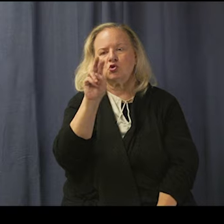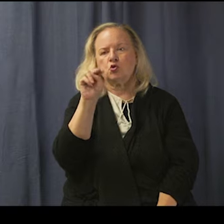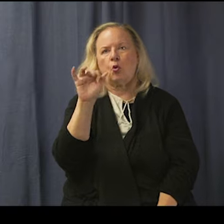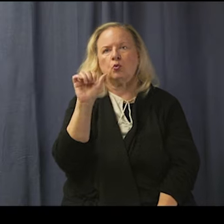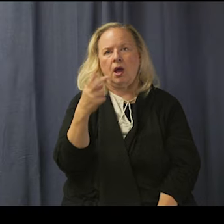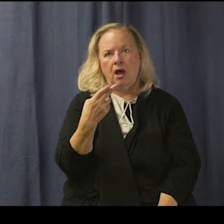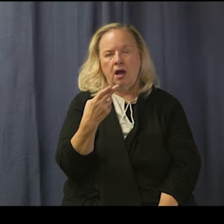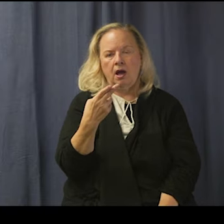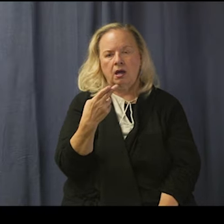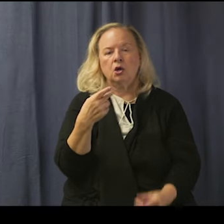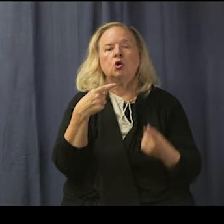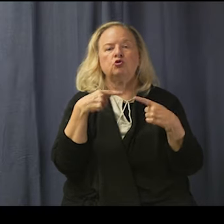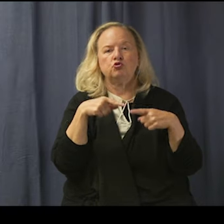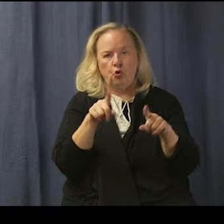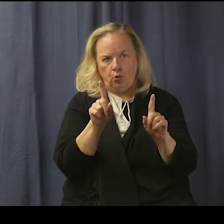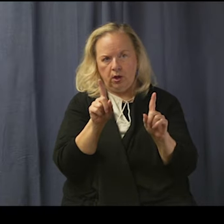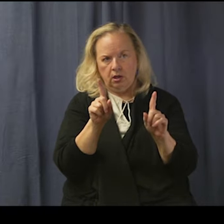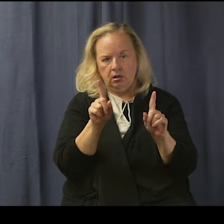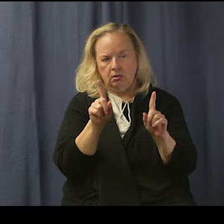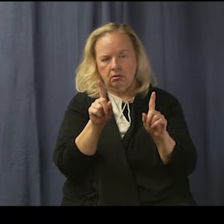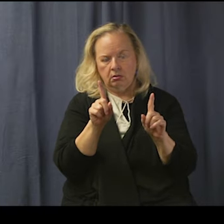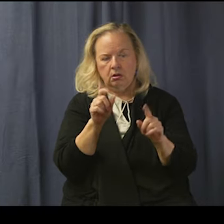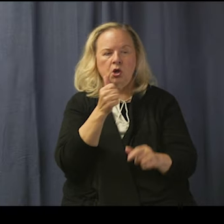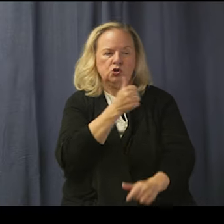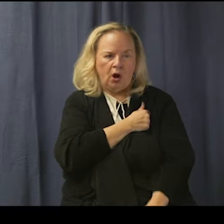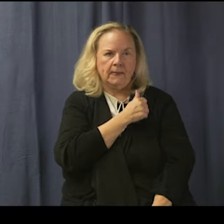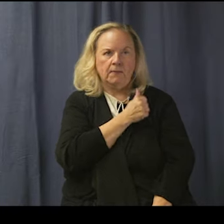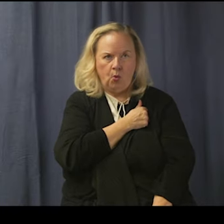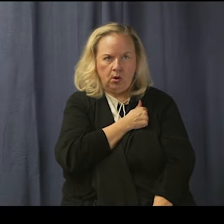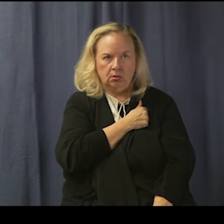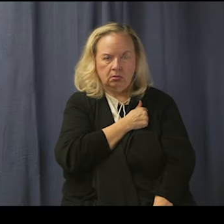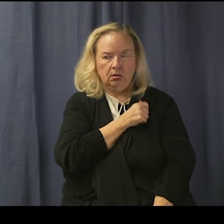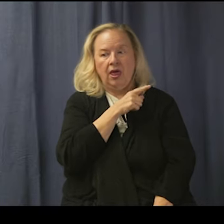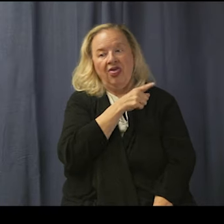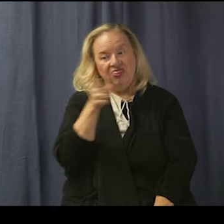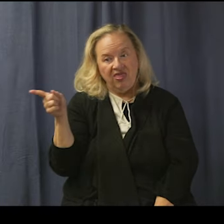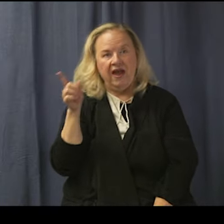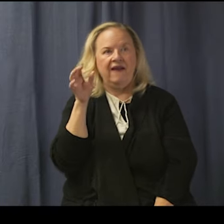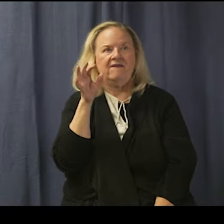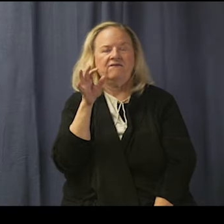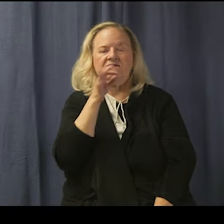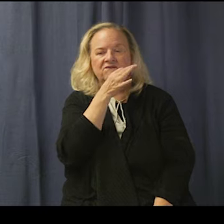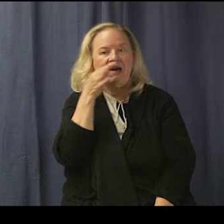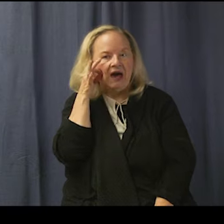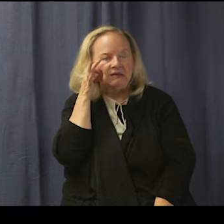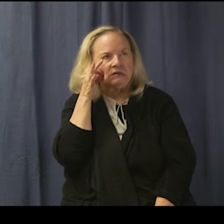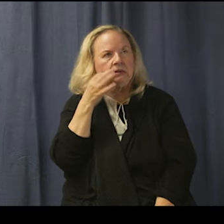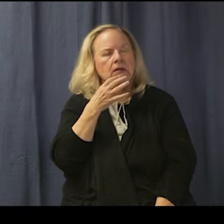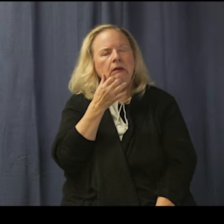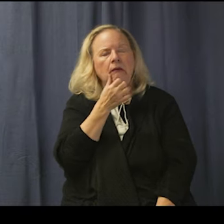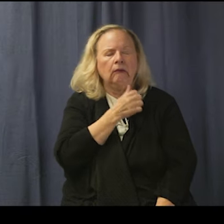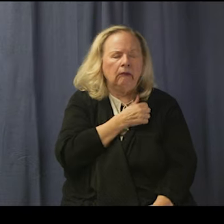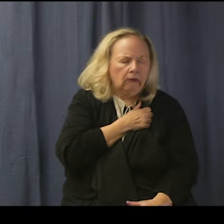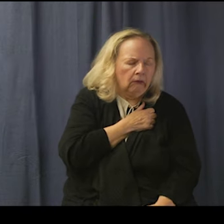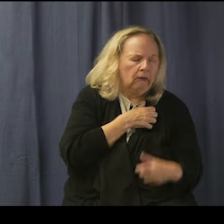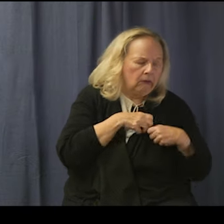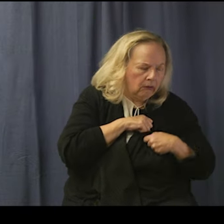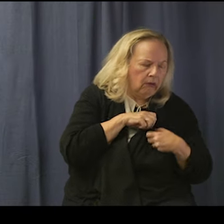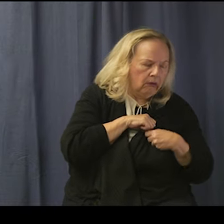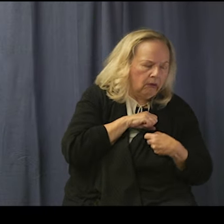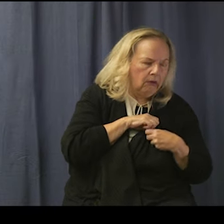had happened during up to Yom Kippur. And they fasted. They afflicted themselves. But let's keep